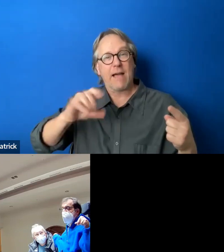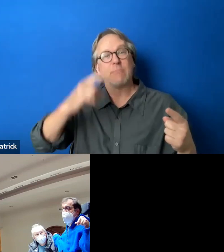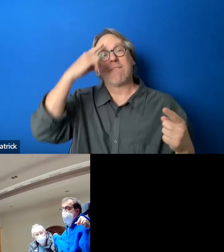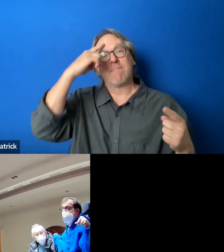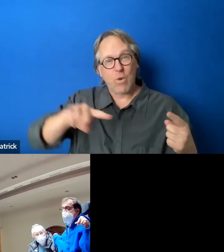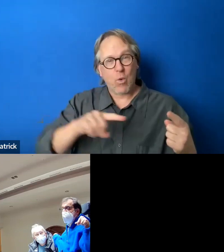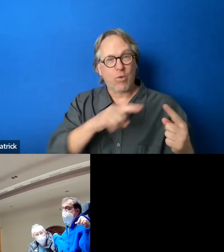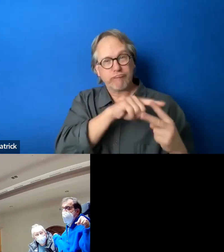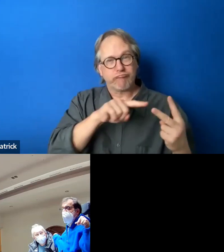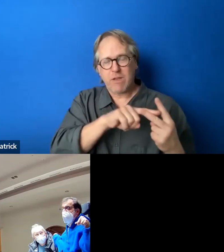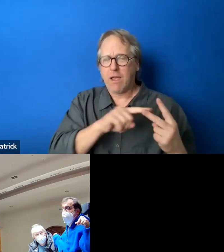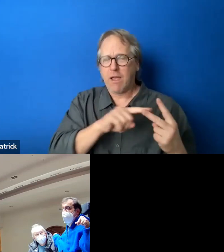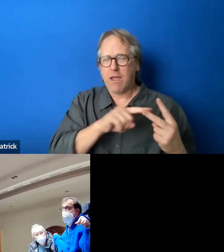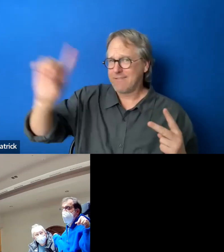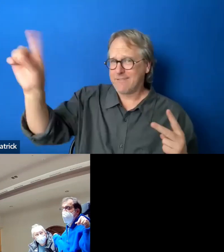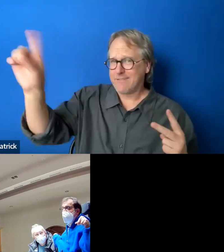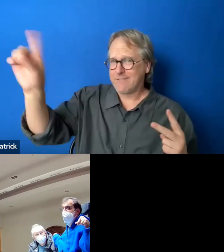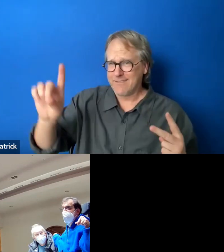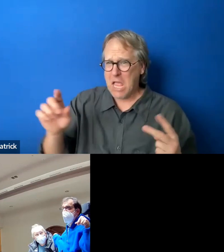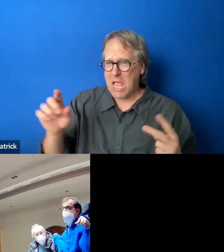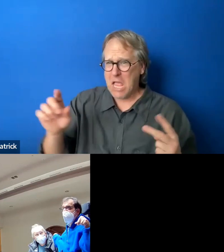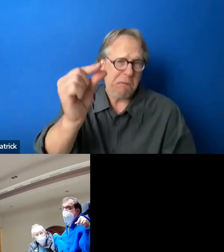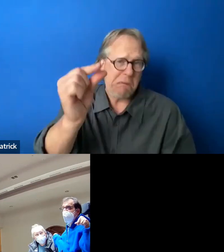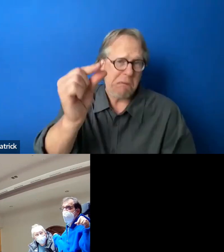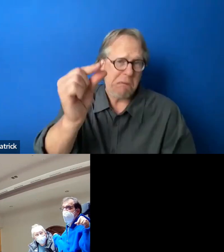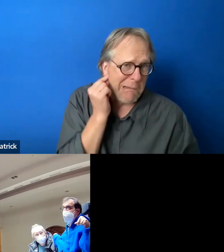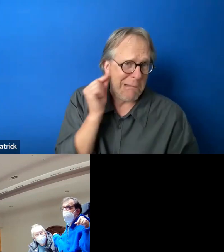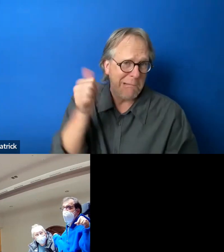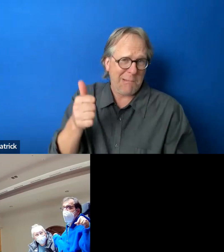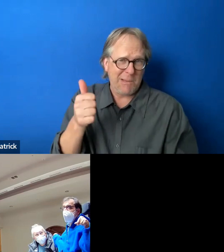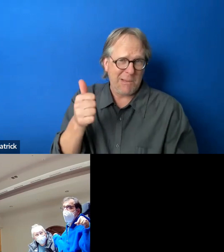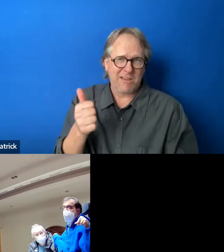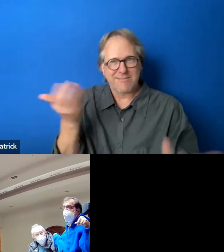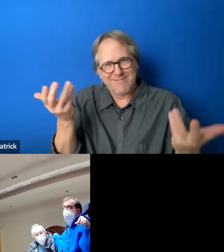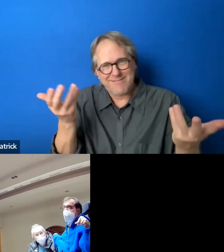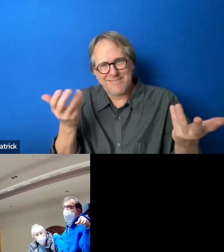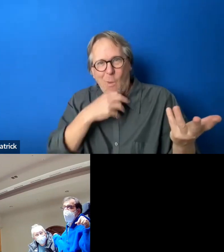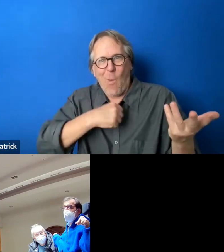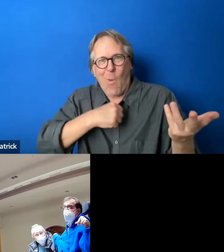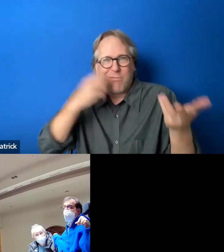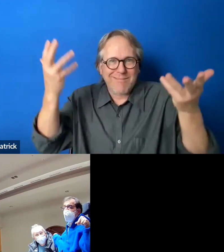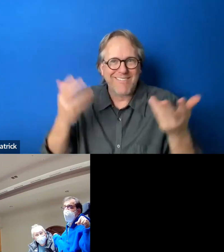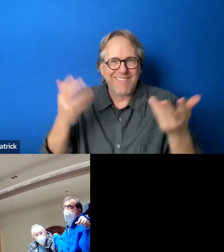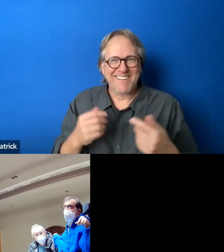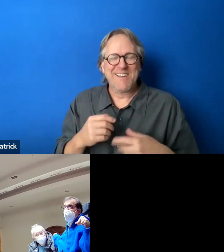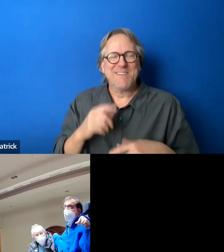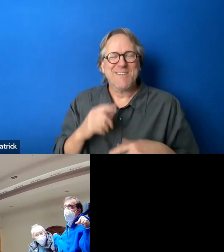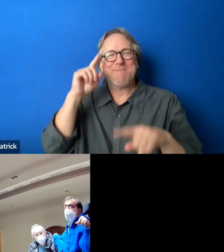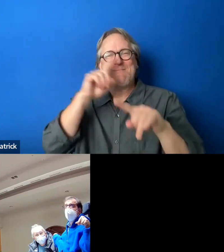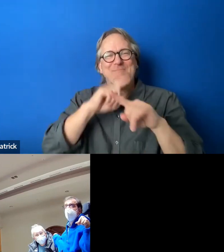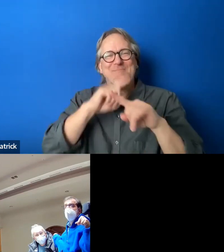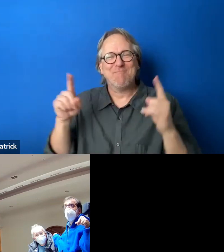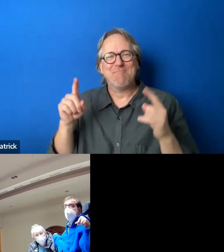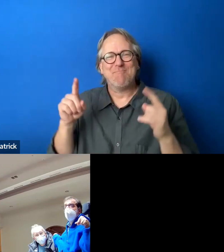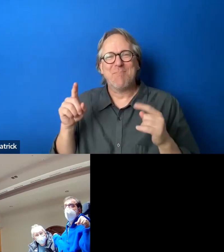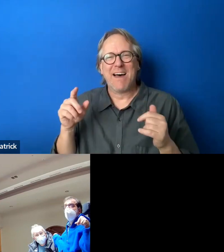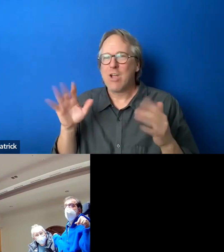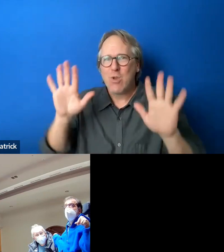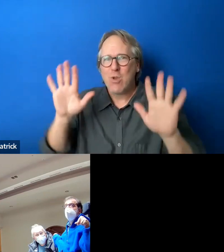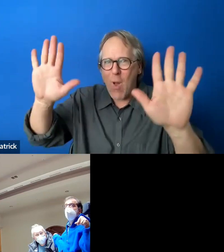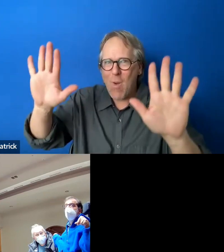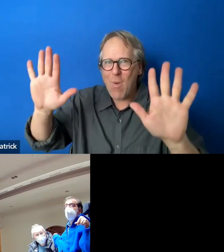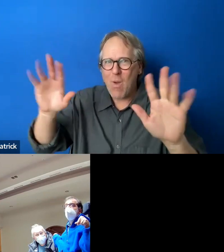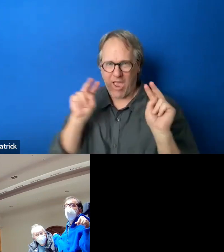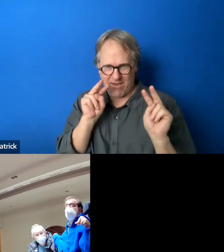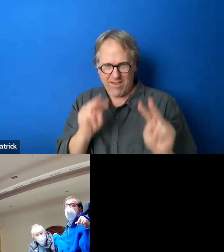Well, I'm slightly hard of hearing. I'm getting to be an old lady. But no, that's not